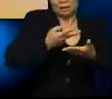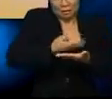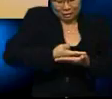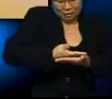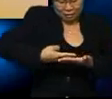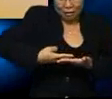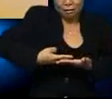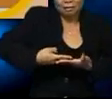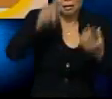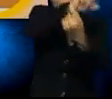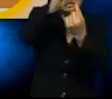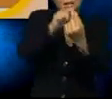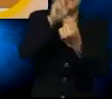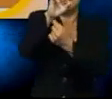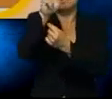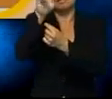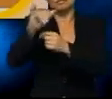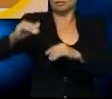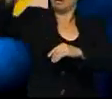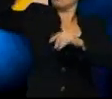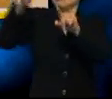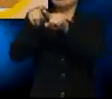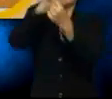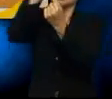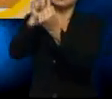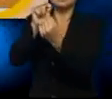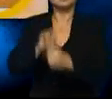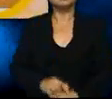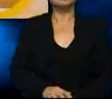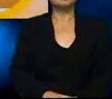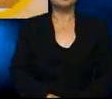Ravi lay down and measured that it was exactly Ravi's height.